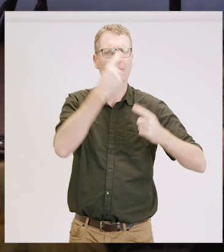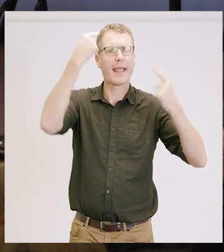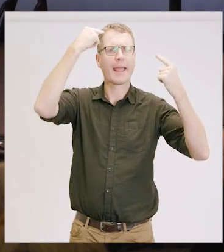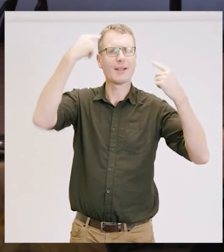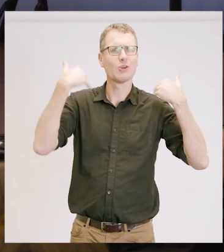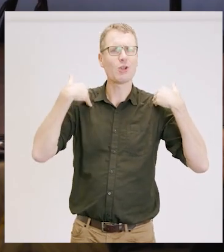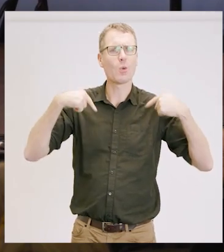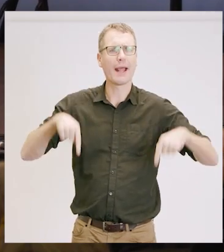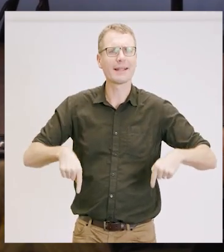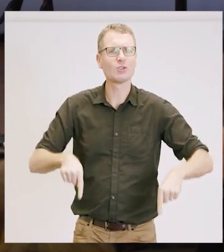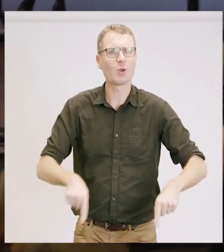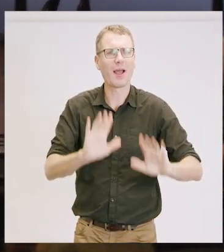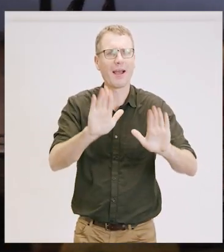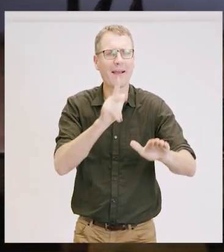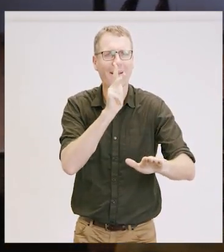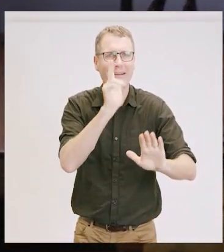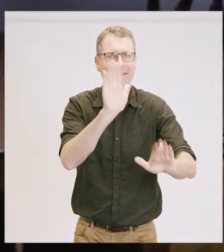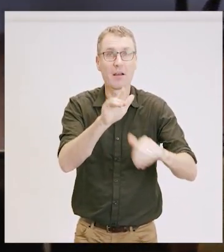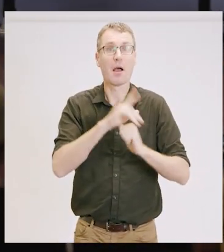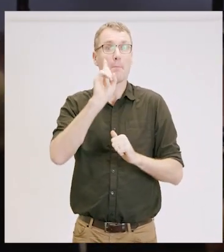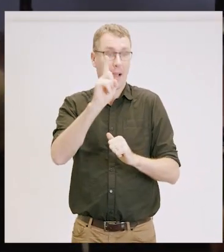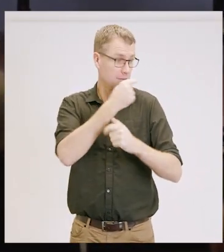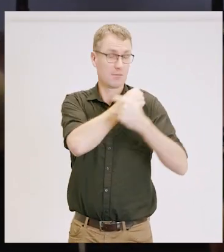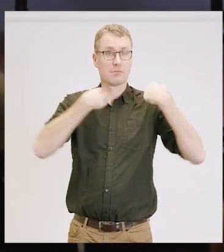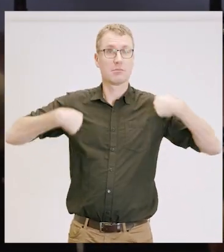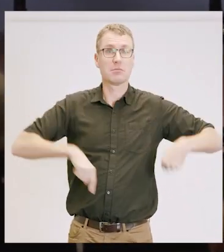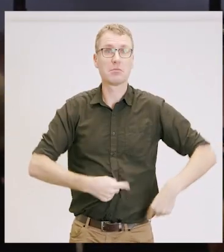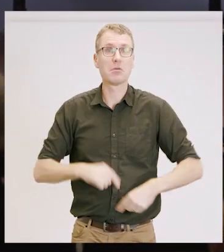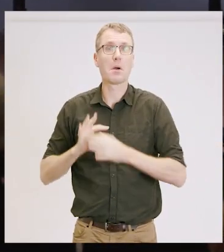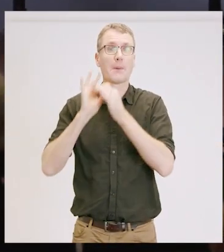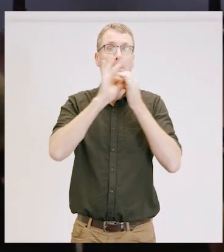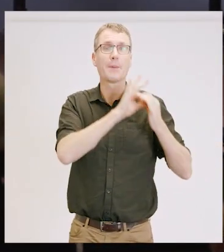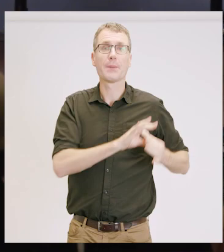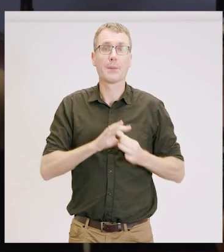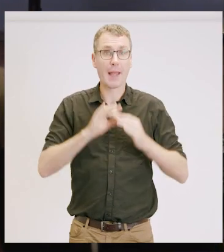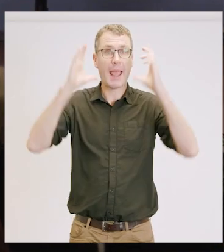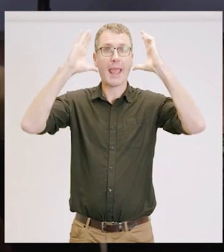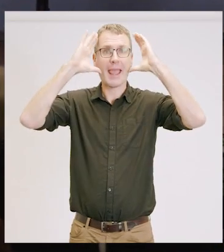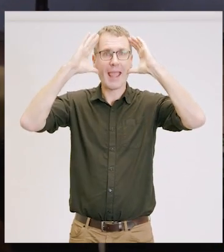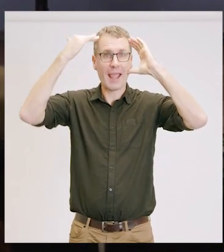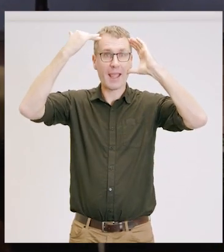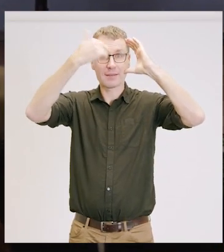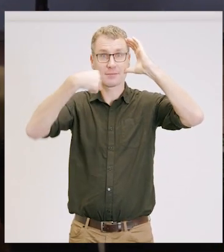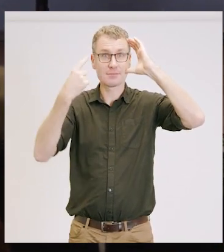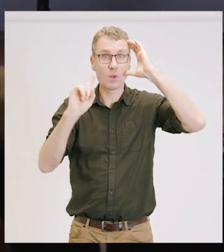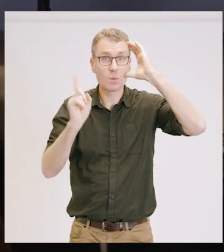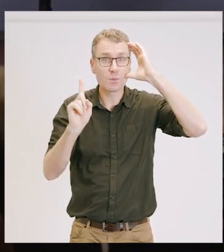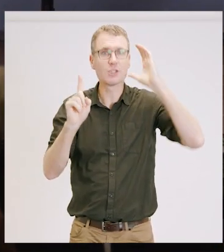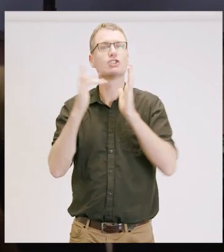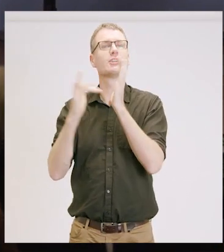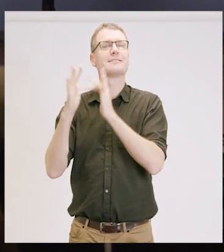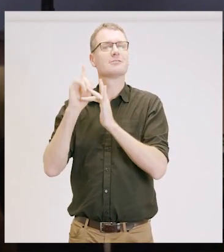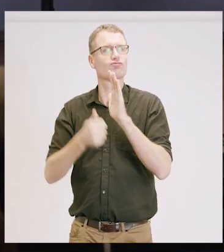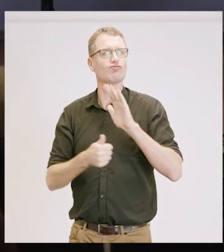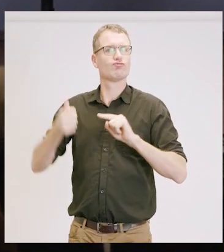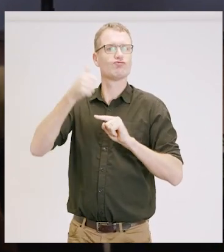shoulders, knees and toes, isn't it? You've got all these different parts, and that's what the Christian family is like. And the head which runs it all is